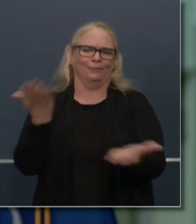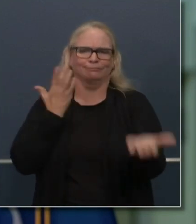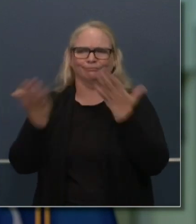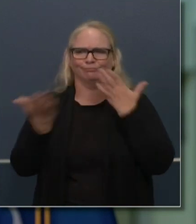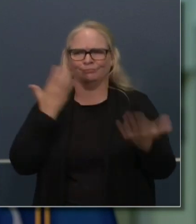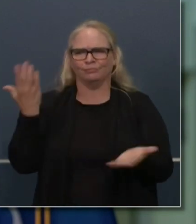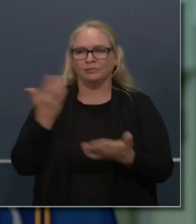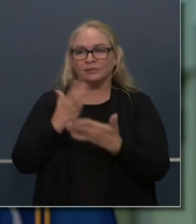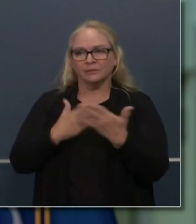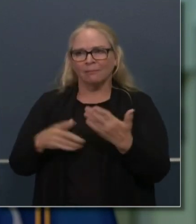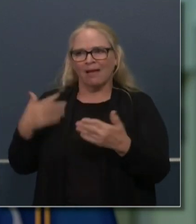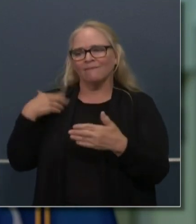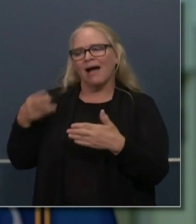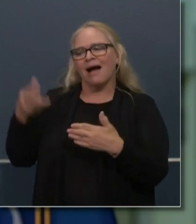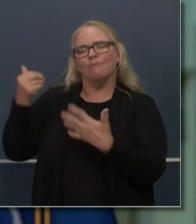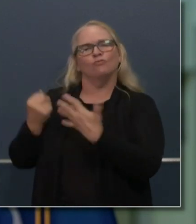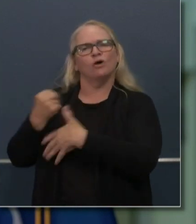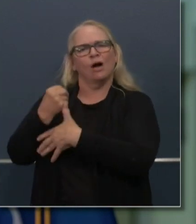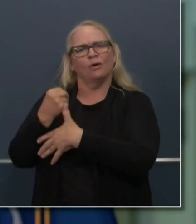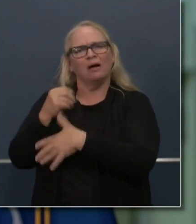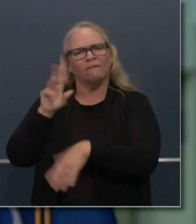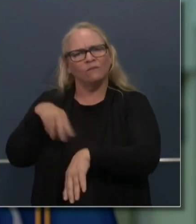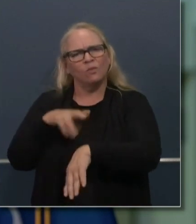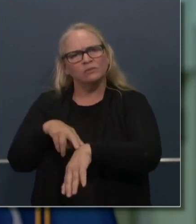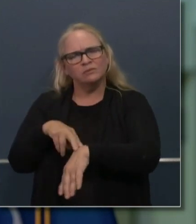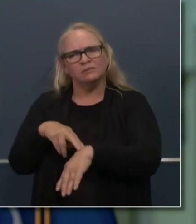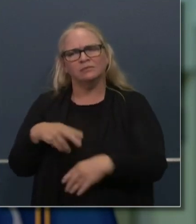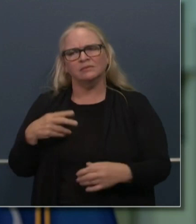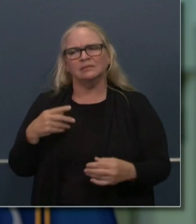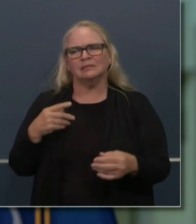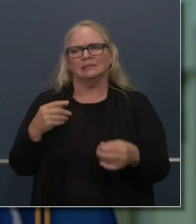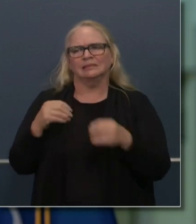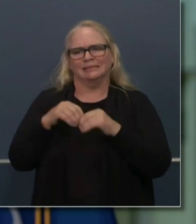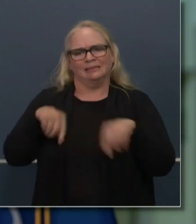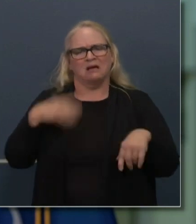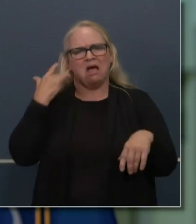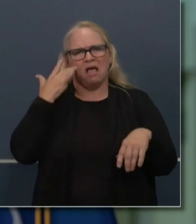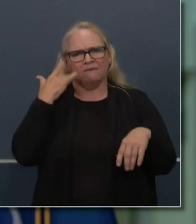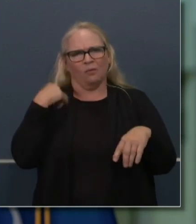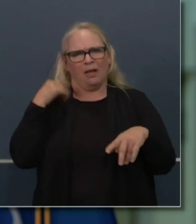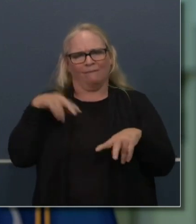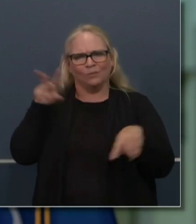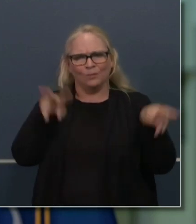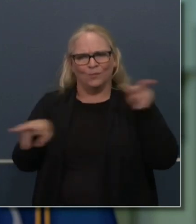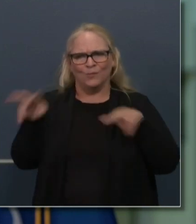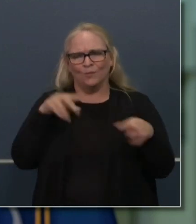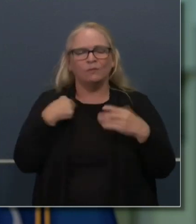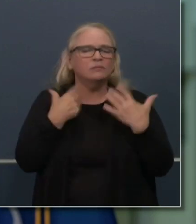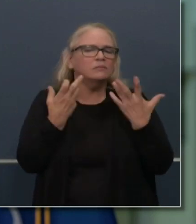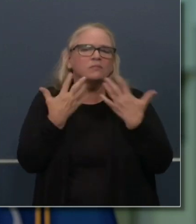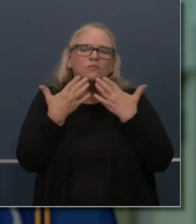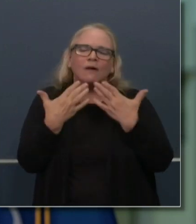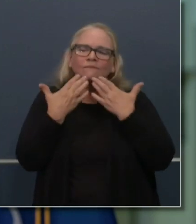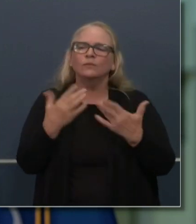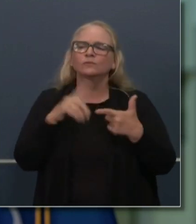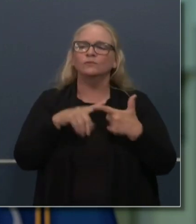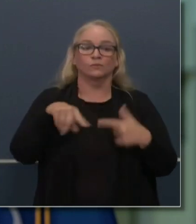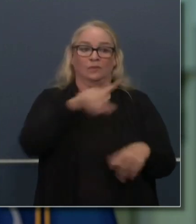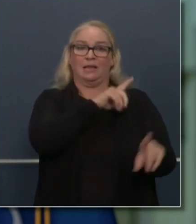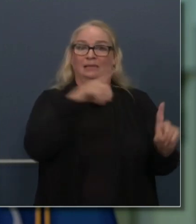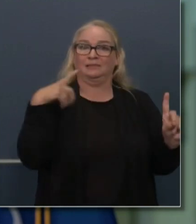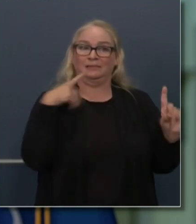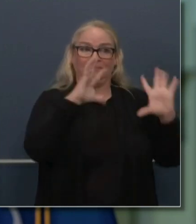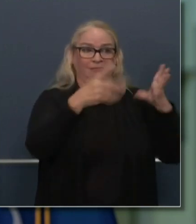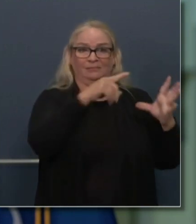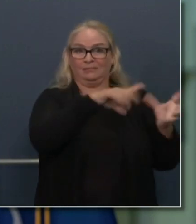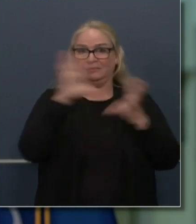priority in areas that are well defined as priorities in this state. And I'm very grateful to legislative leadership, the Speaker and the